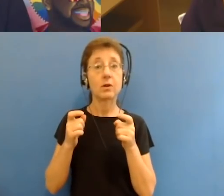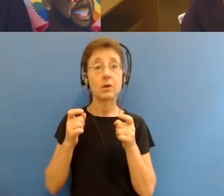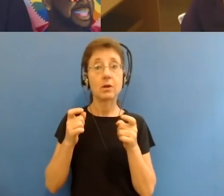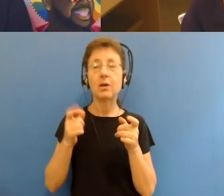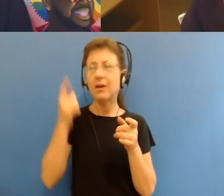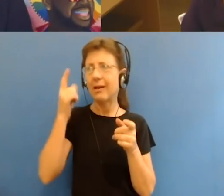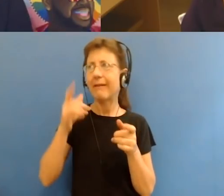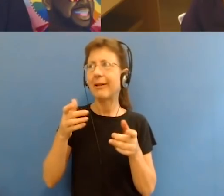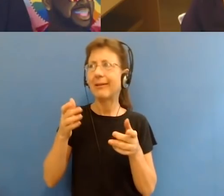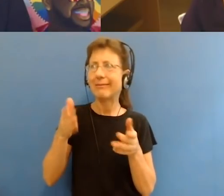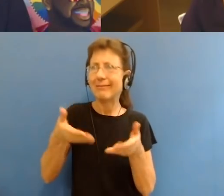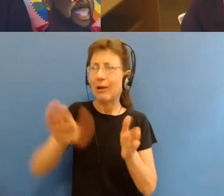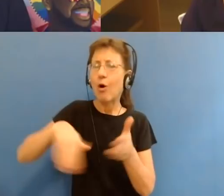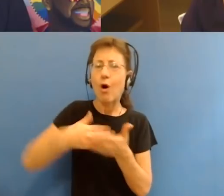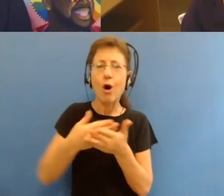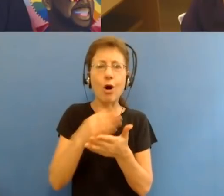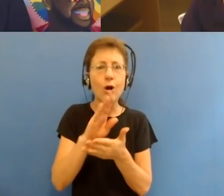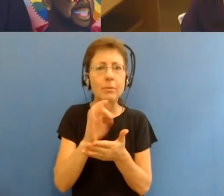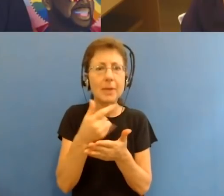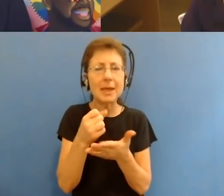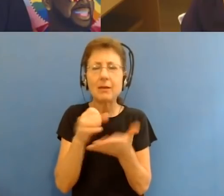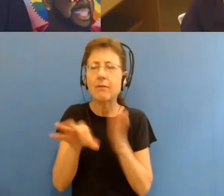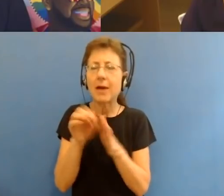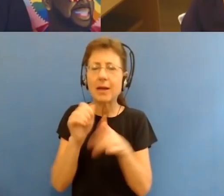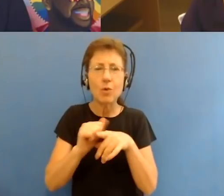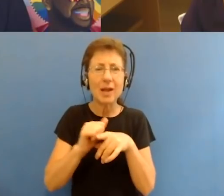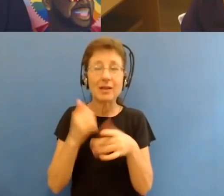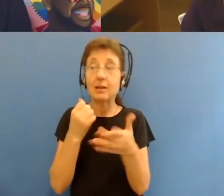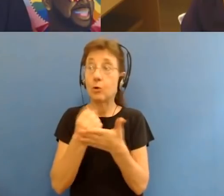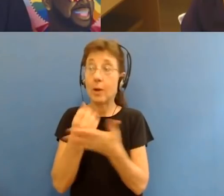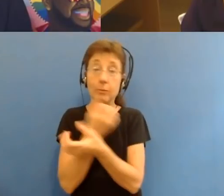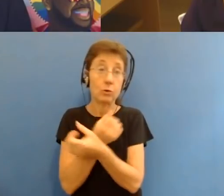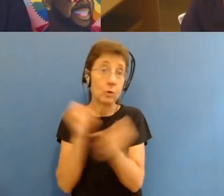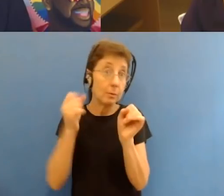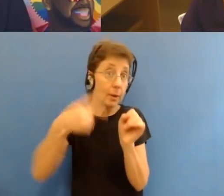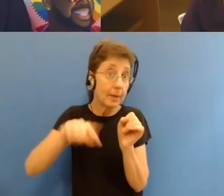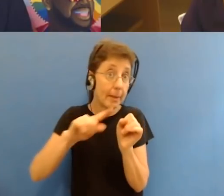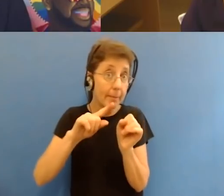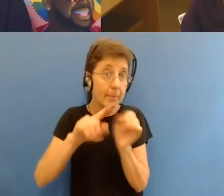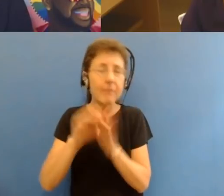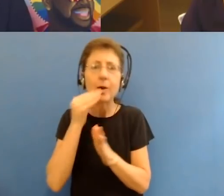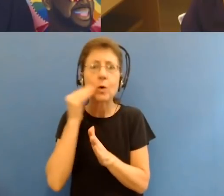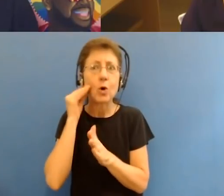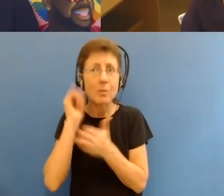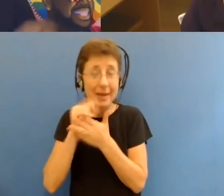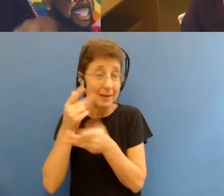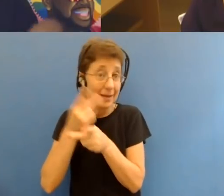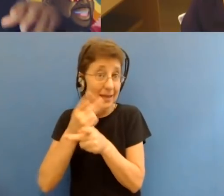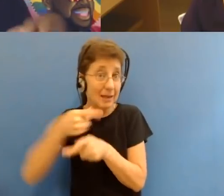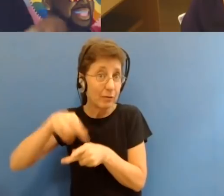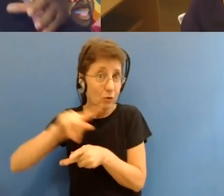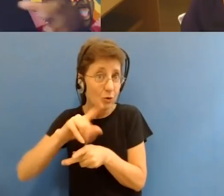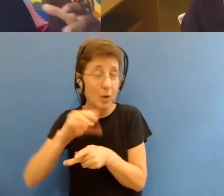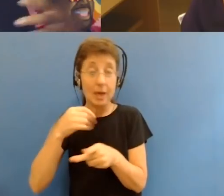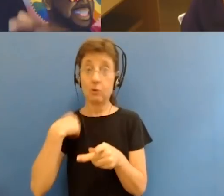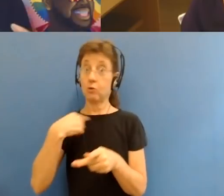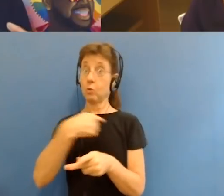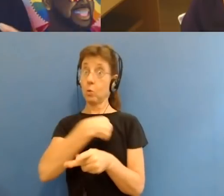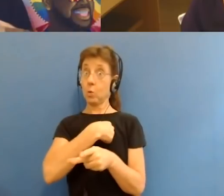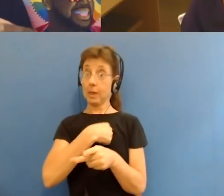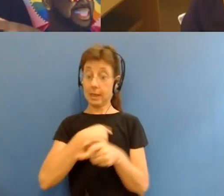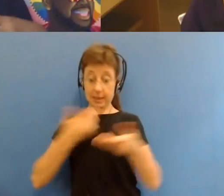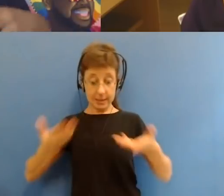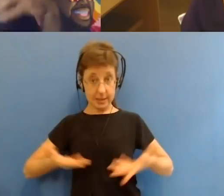practice that helps to liberate them, that all beings find a home that takes care of them, and that we, those of us